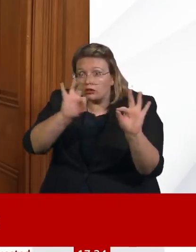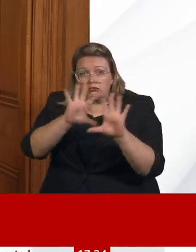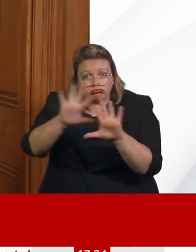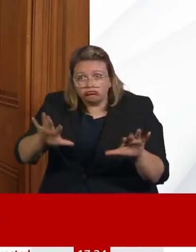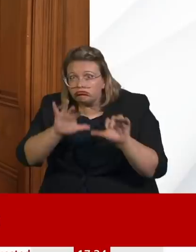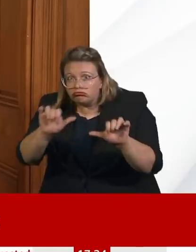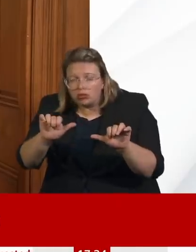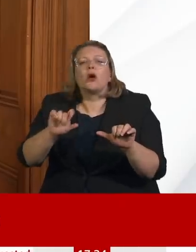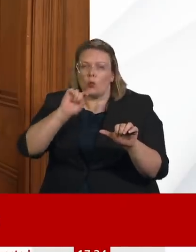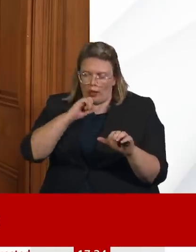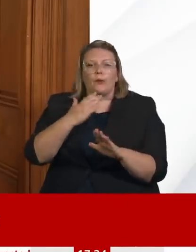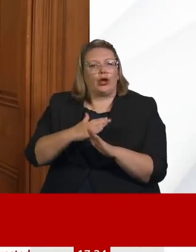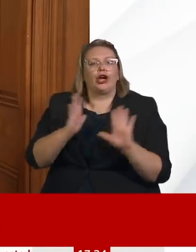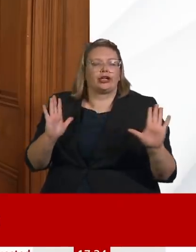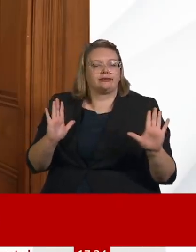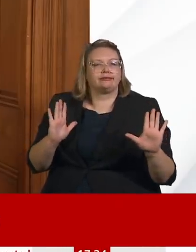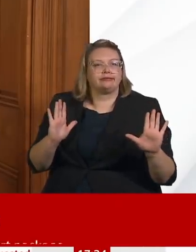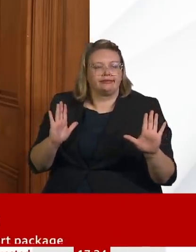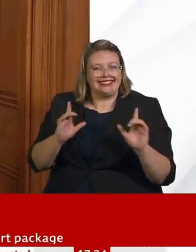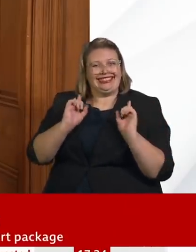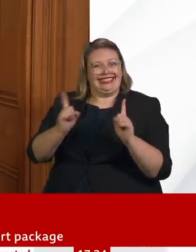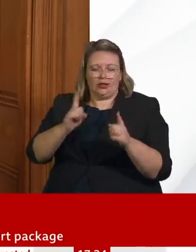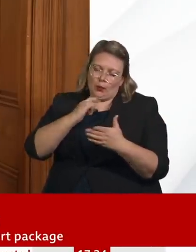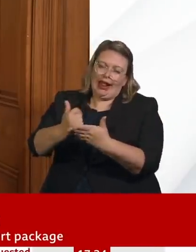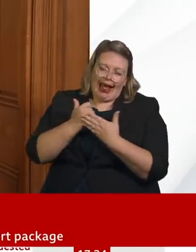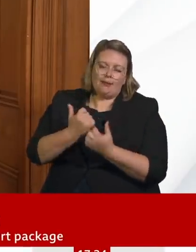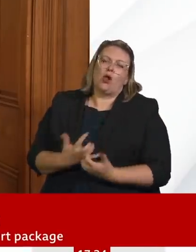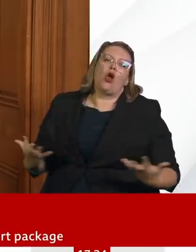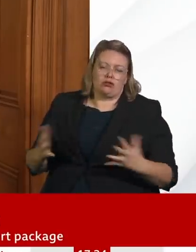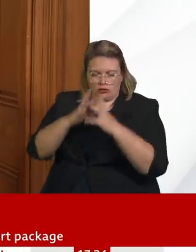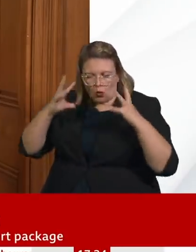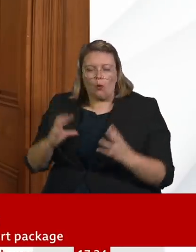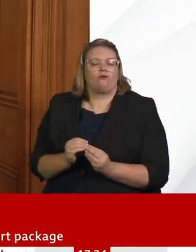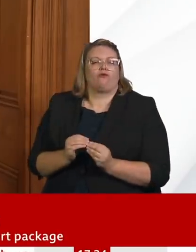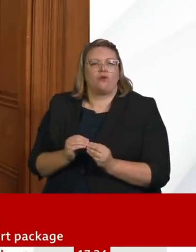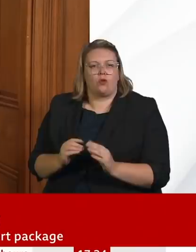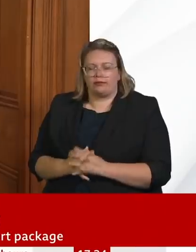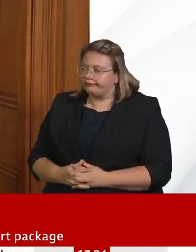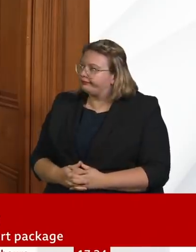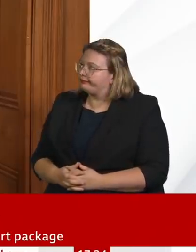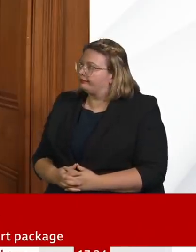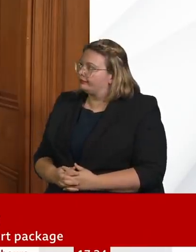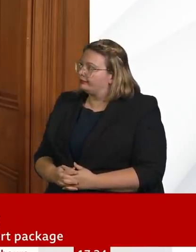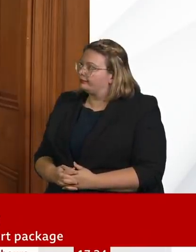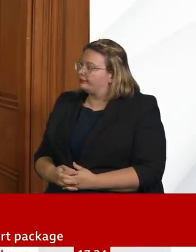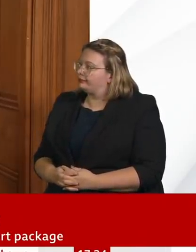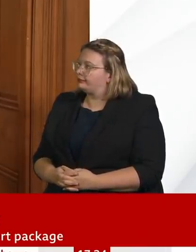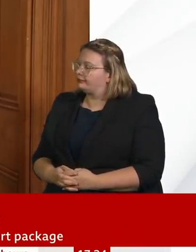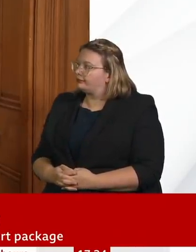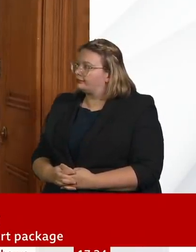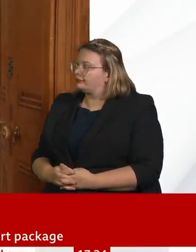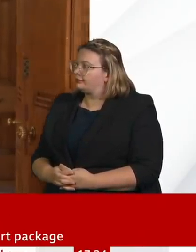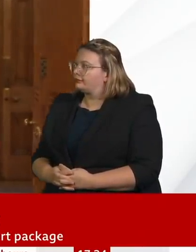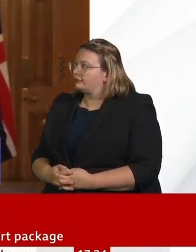will do the trick in those areas. And that can make a huge difference to the overall spread of the virus in the country.